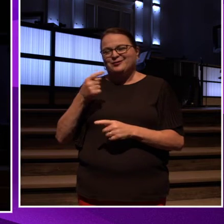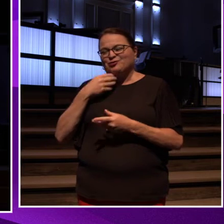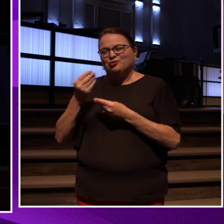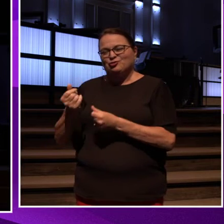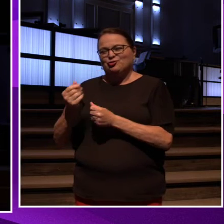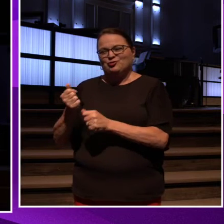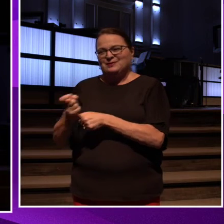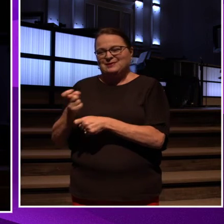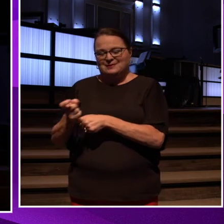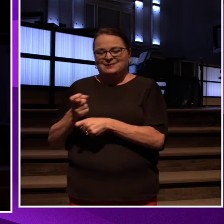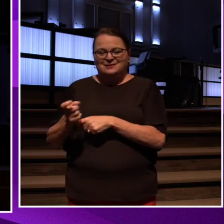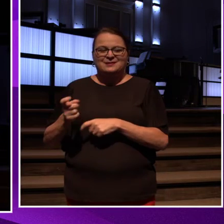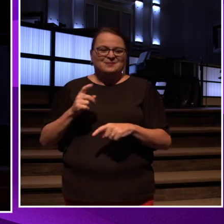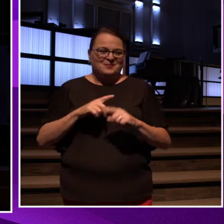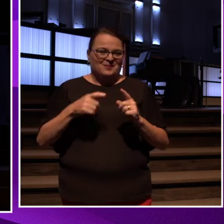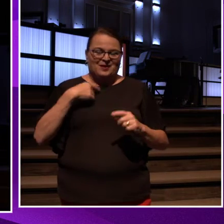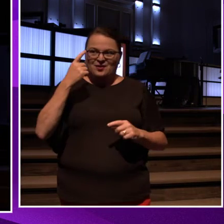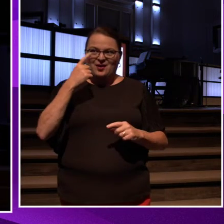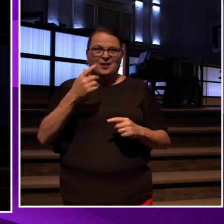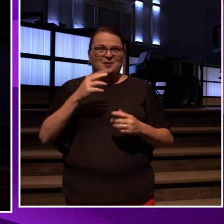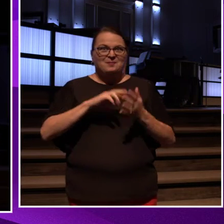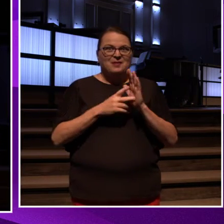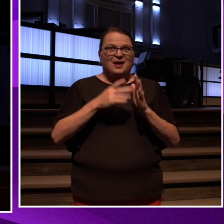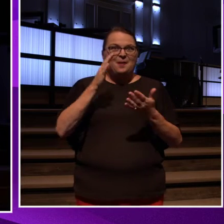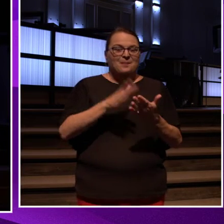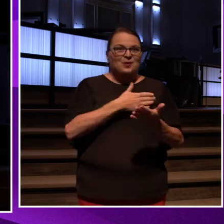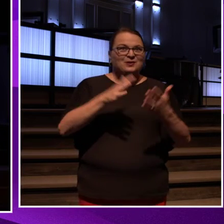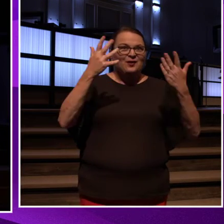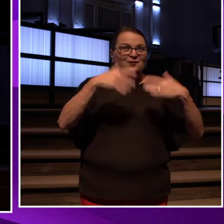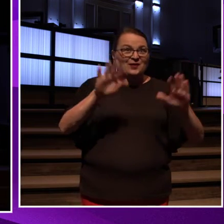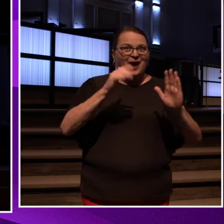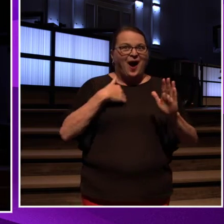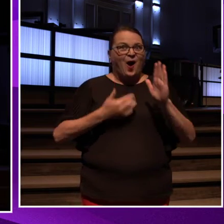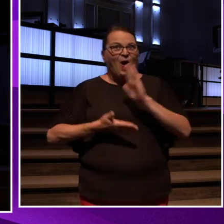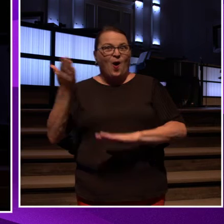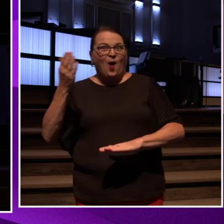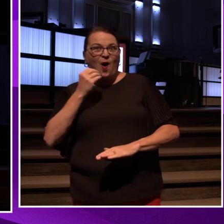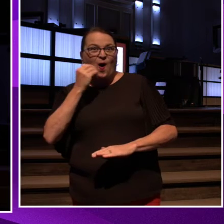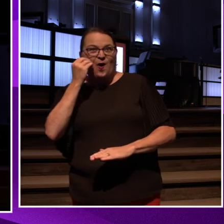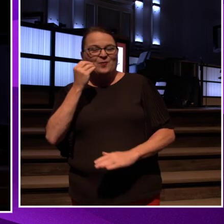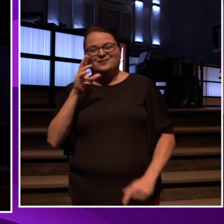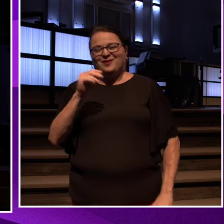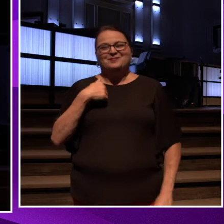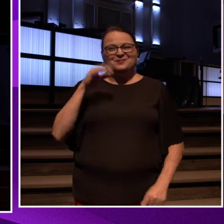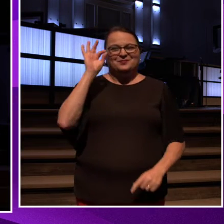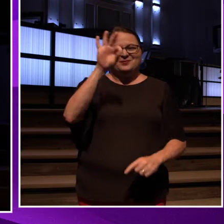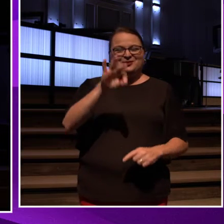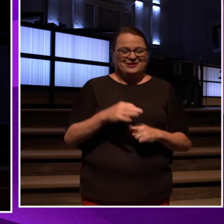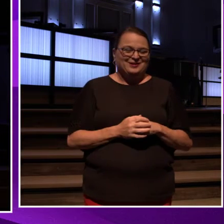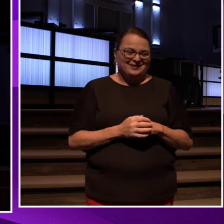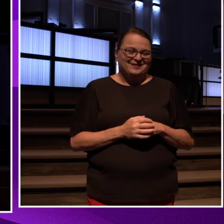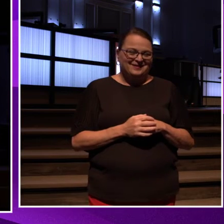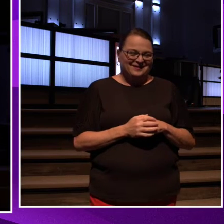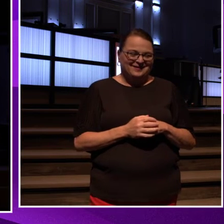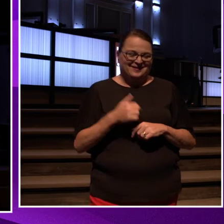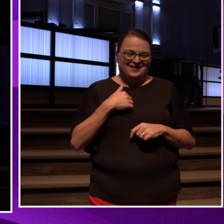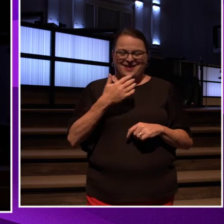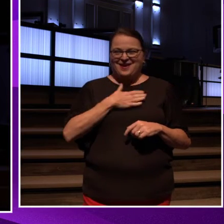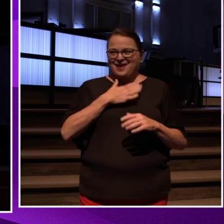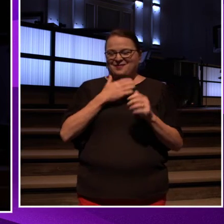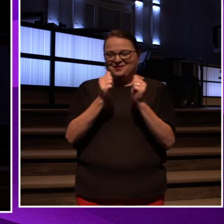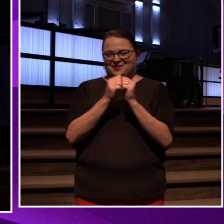just sitting there thinking, well, do I get to go home now or am I supposed to preach? But you know I'm going to preach. So I'm glad to be here with you today. I